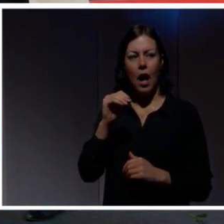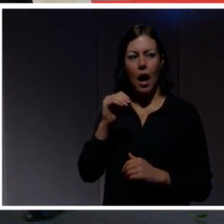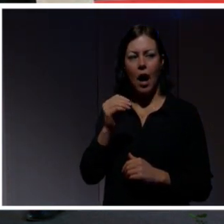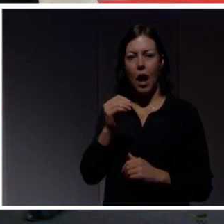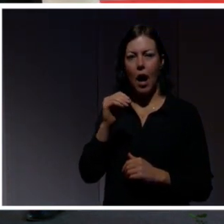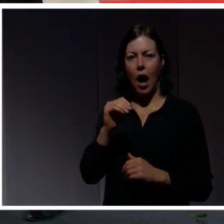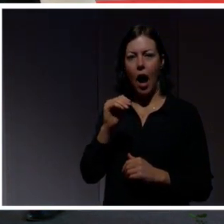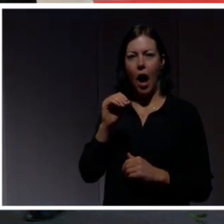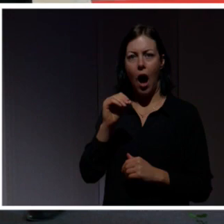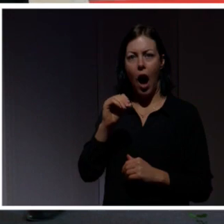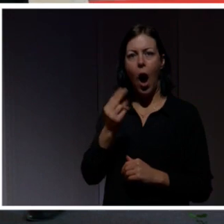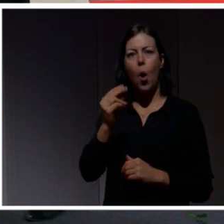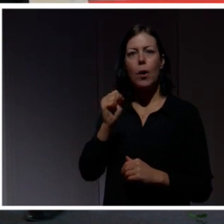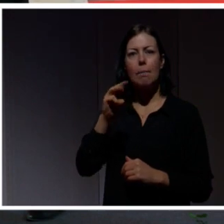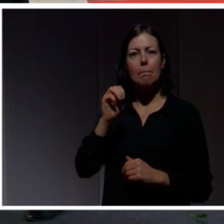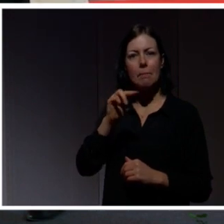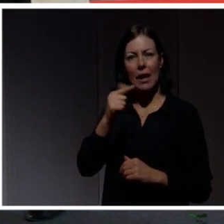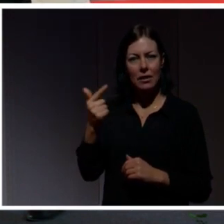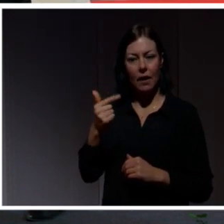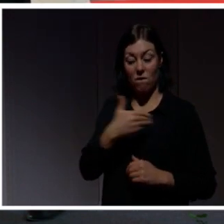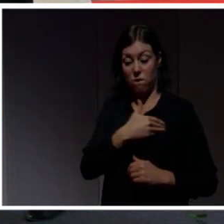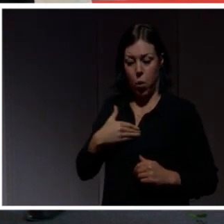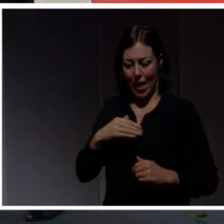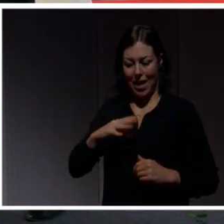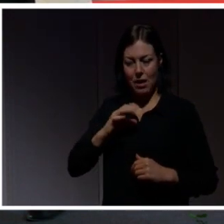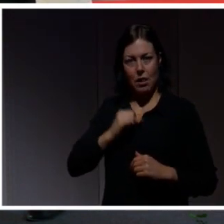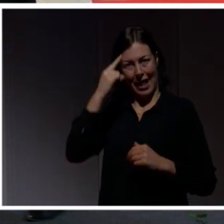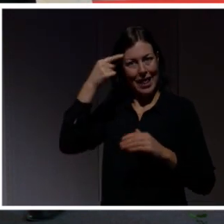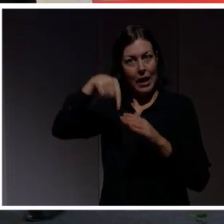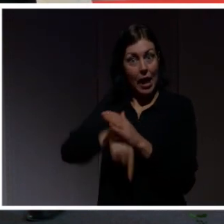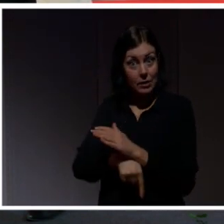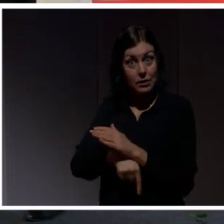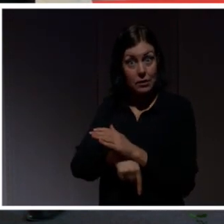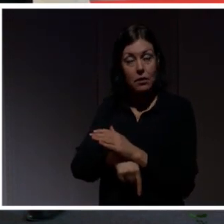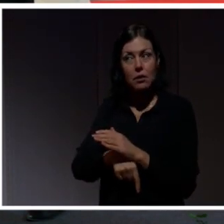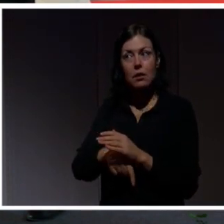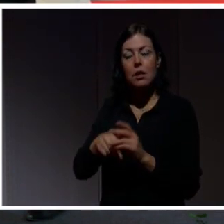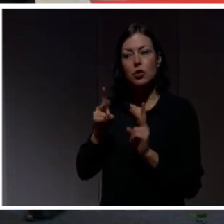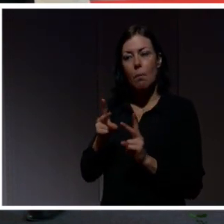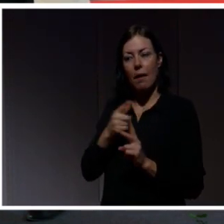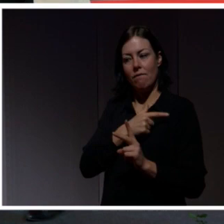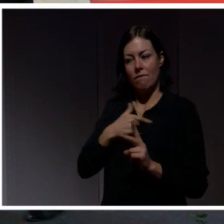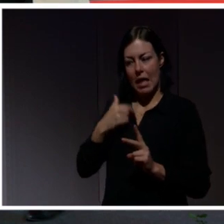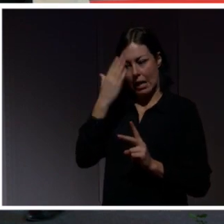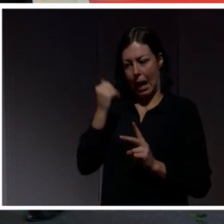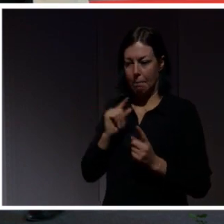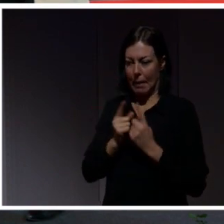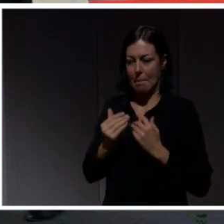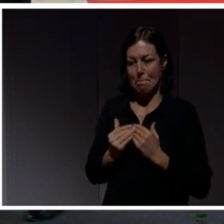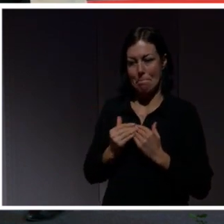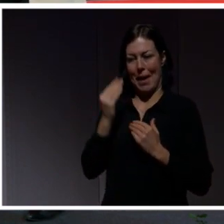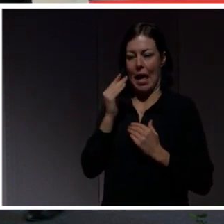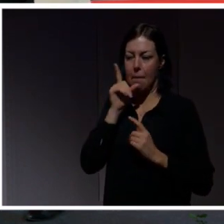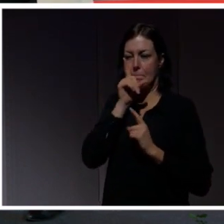really trying to augment our own intelligence so that not only we can be more human, but we can be